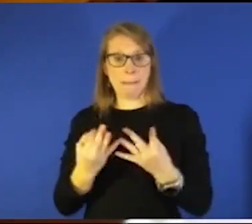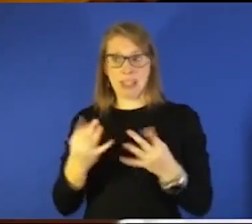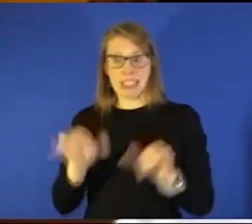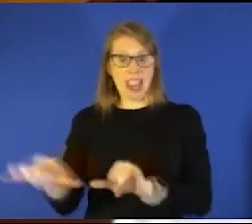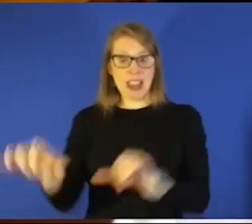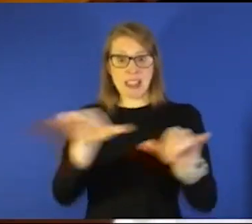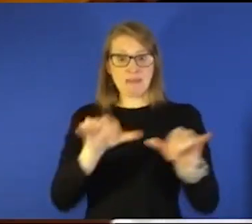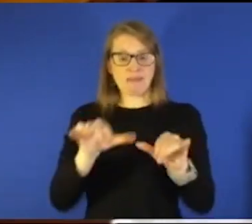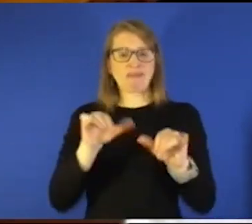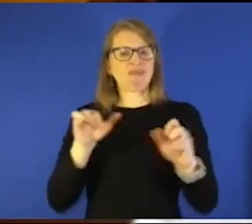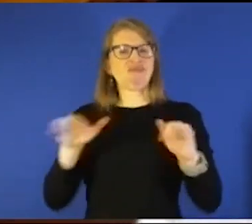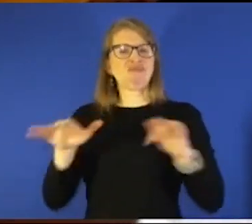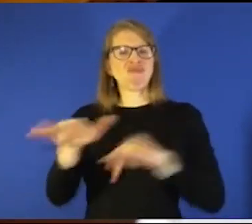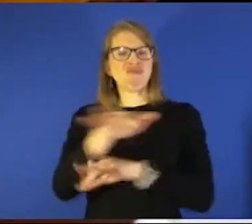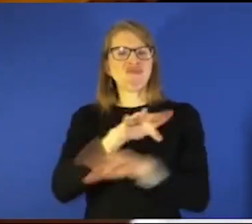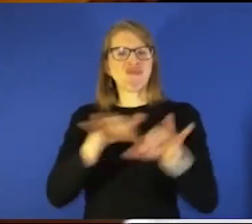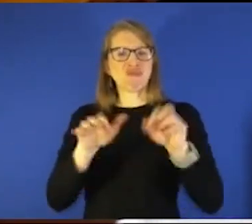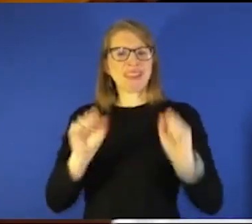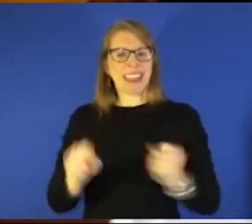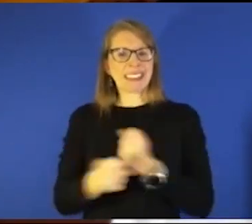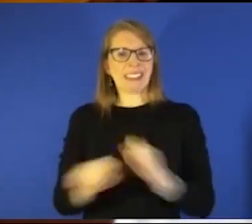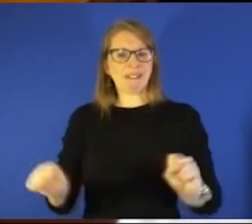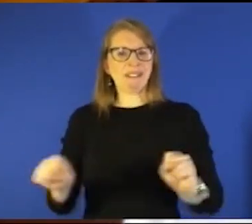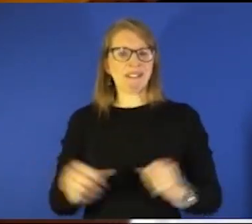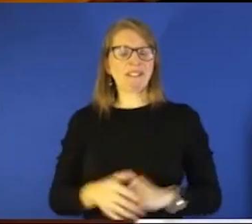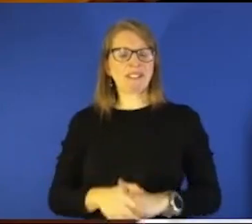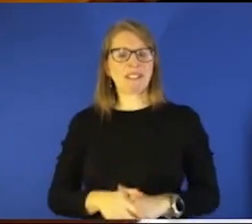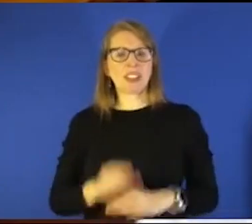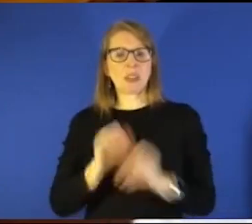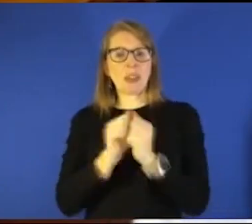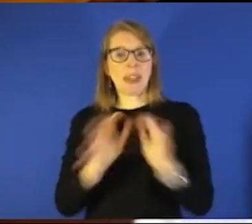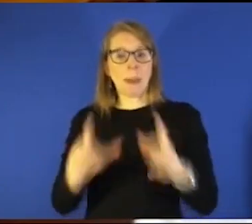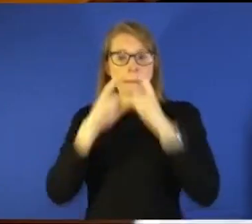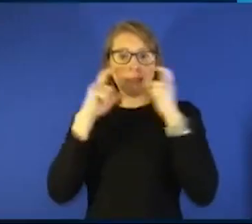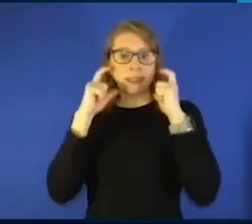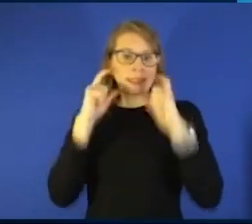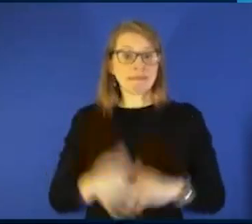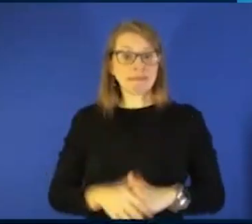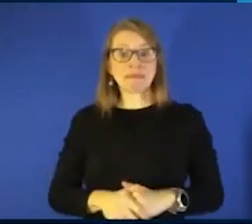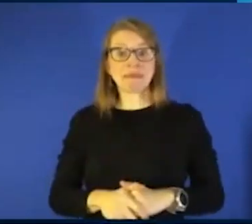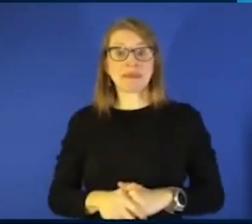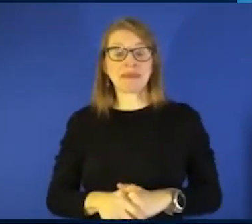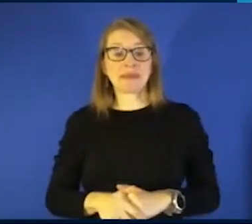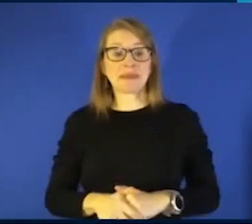certainly can gather safely unmasked. Okay.